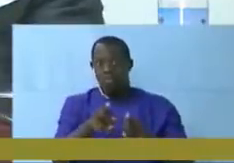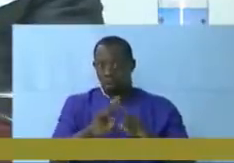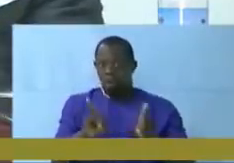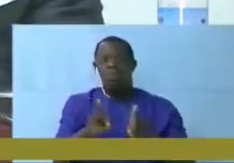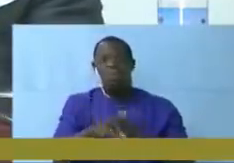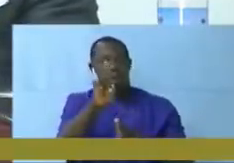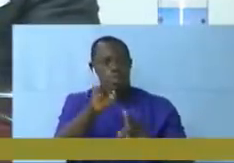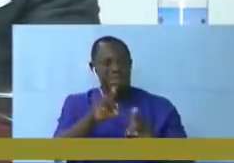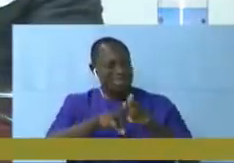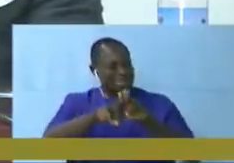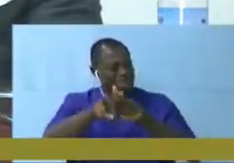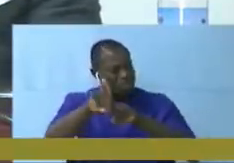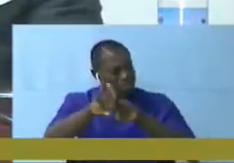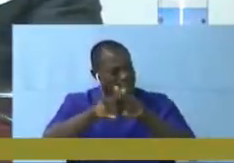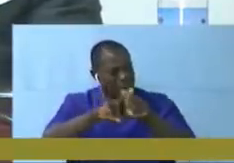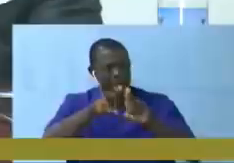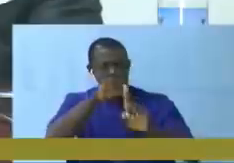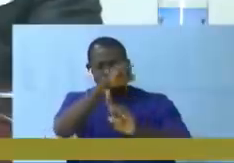situation.